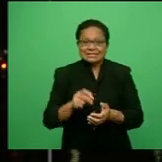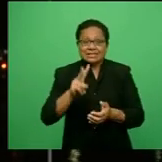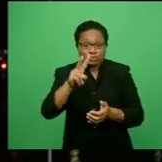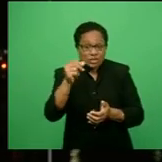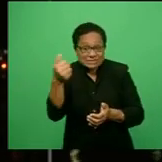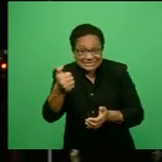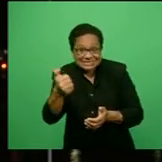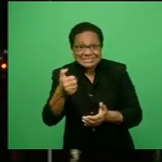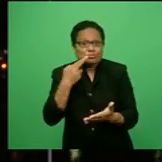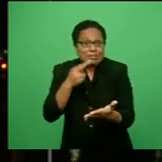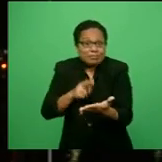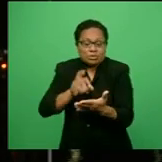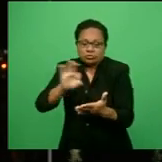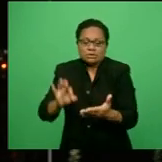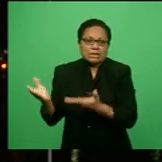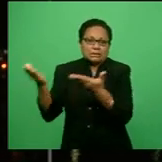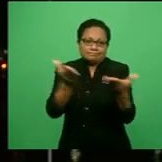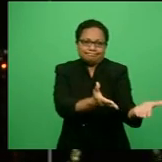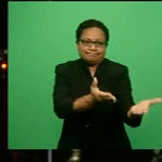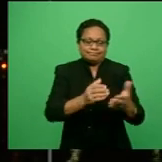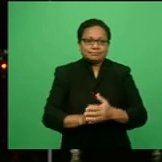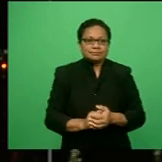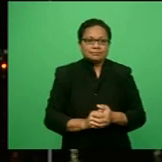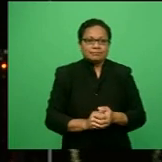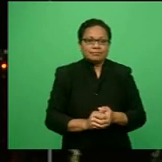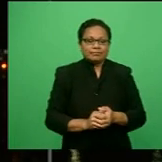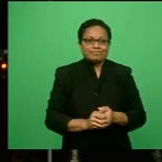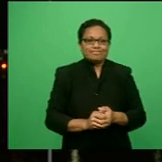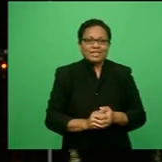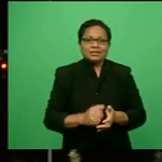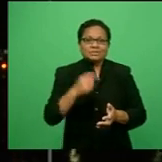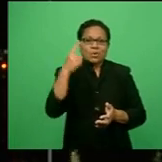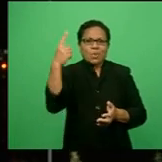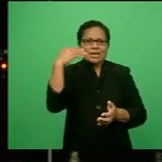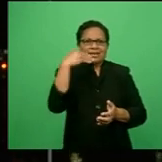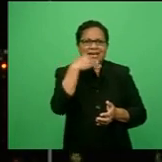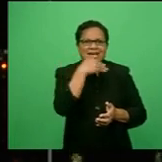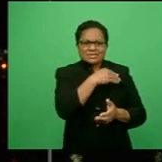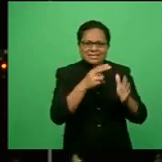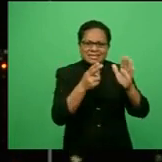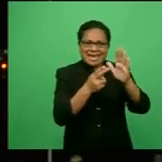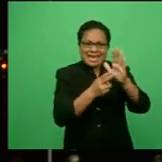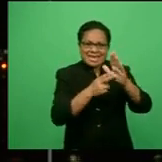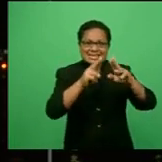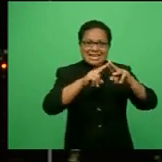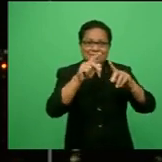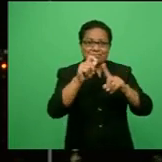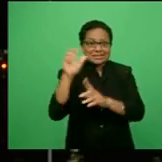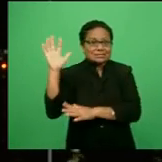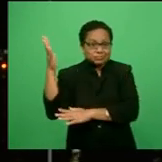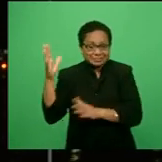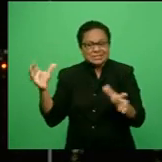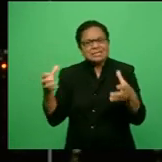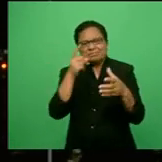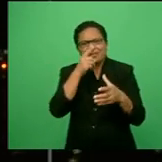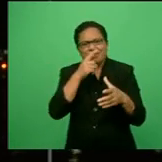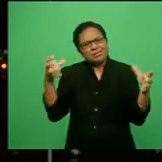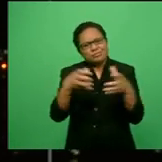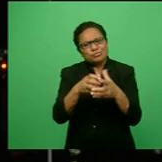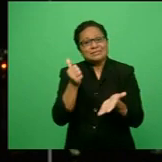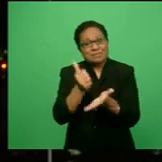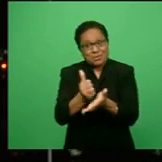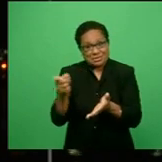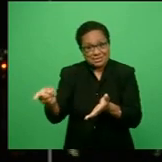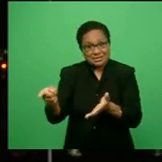pending. Around 100 National Federation Party supporters gathered in SUVA today to mark